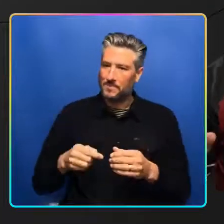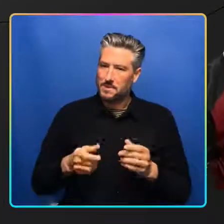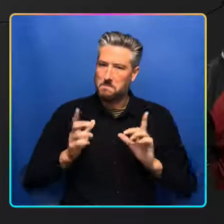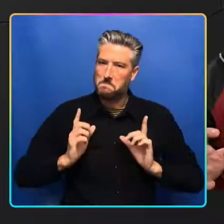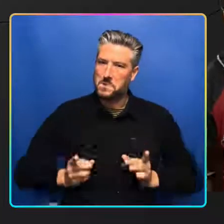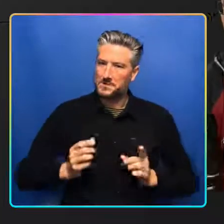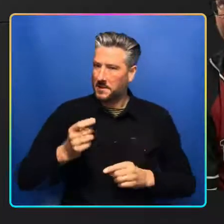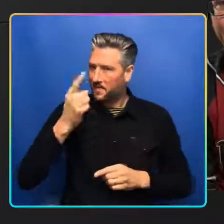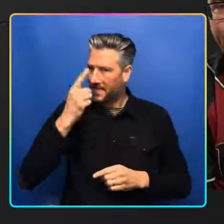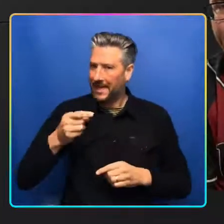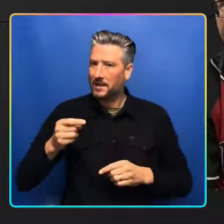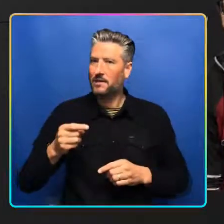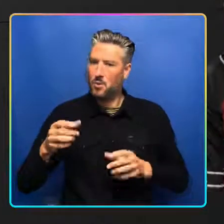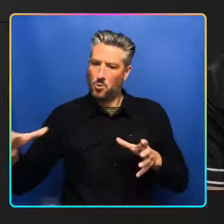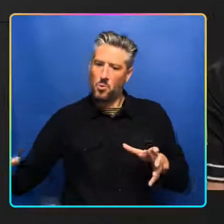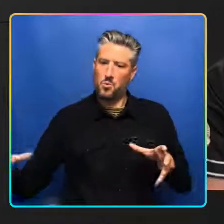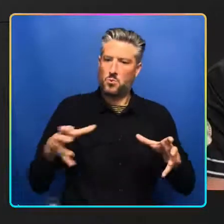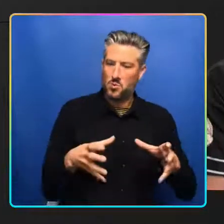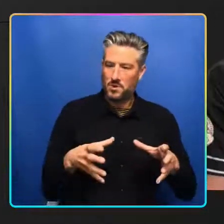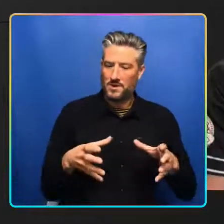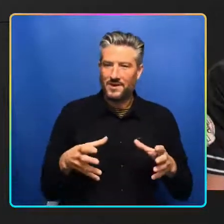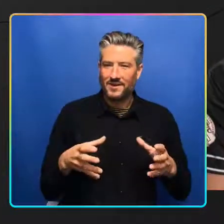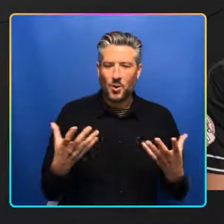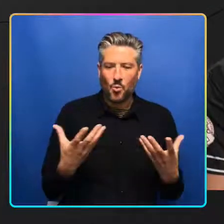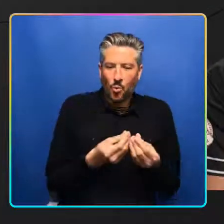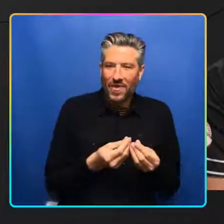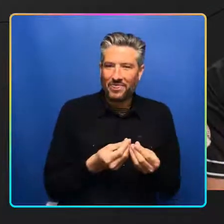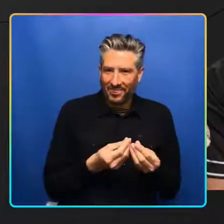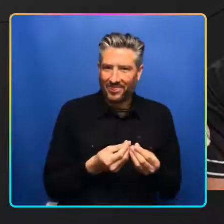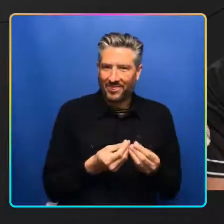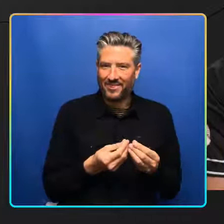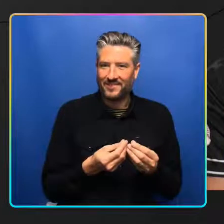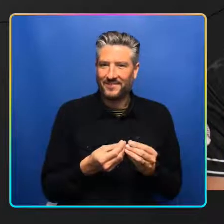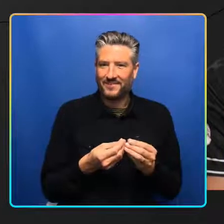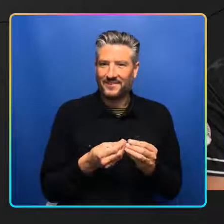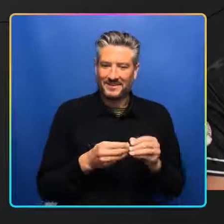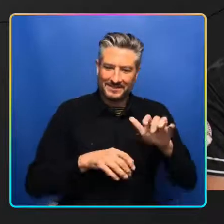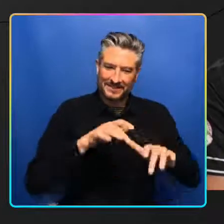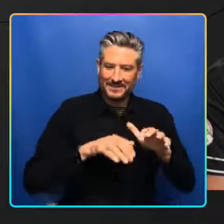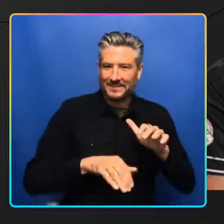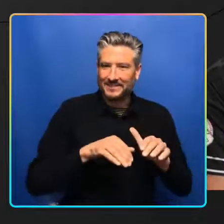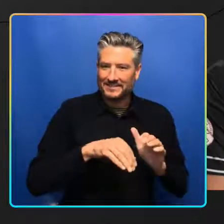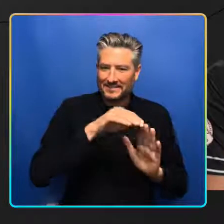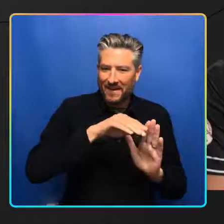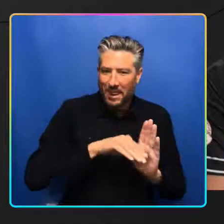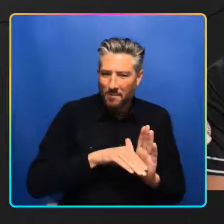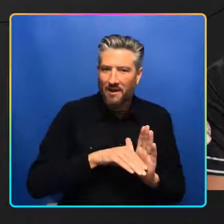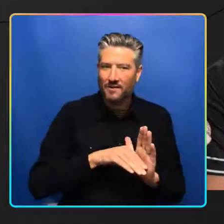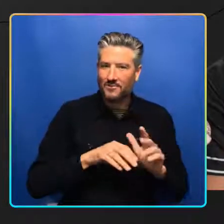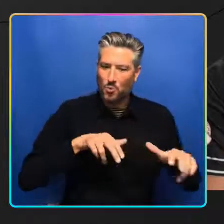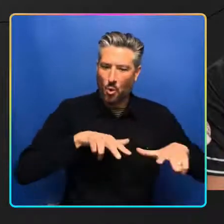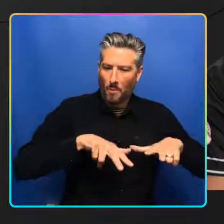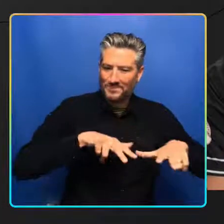team, including data science. Yeah, and I think that also it also includes